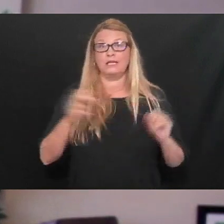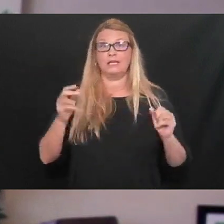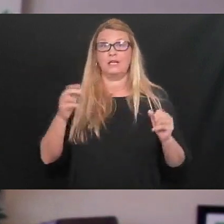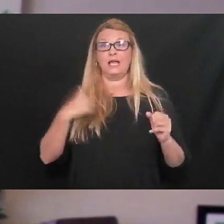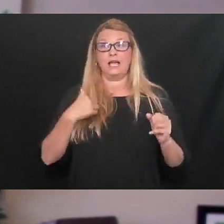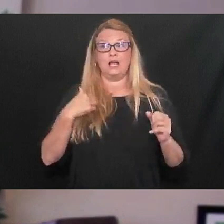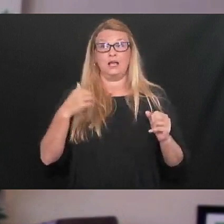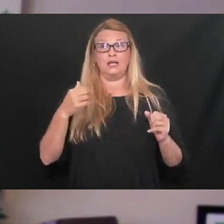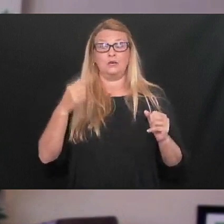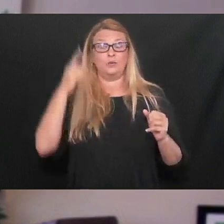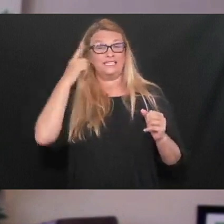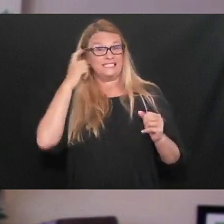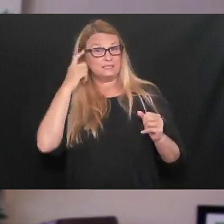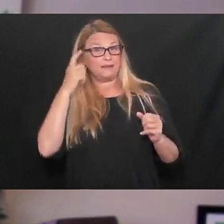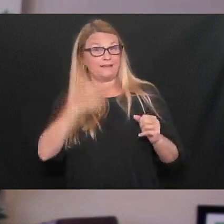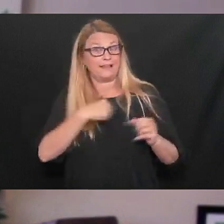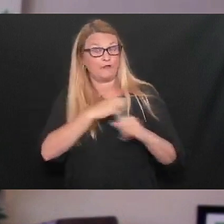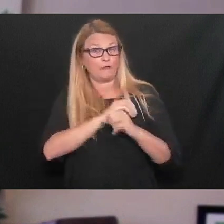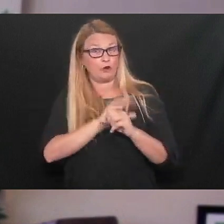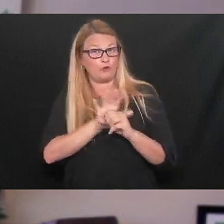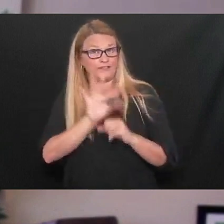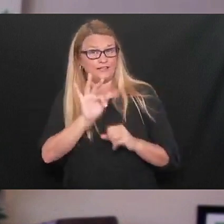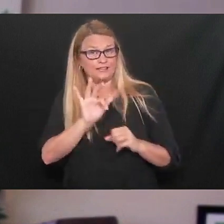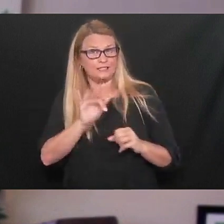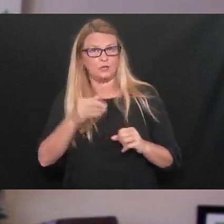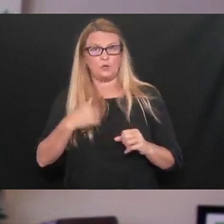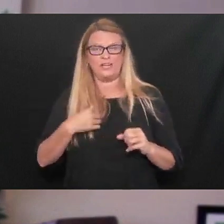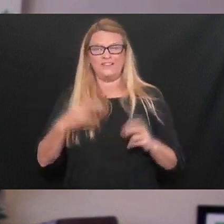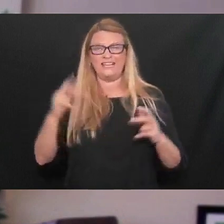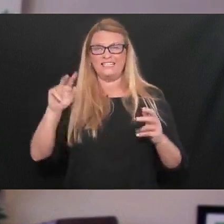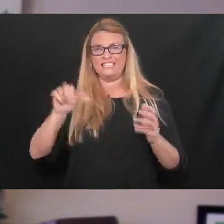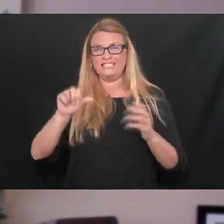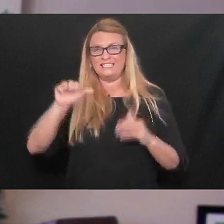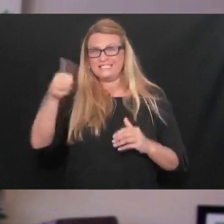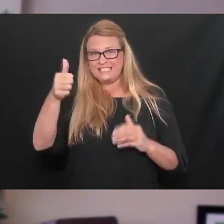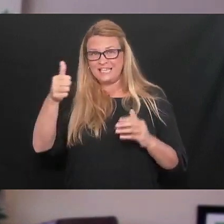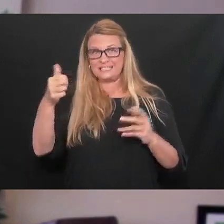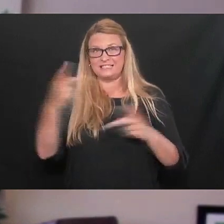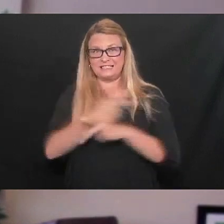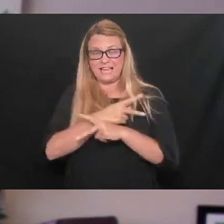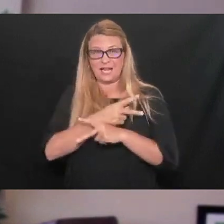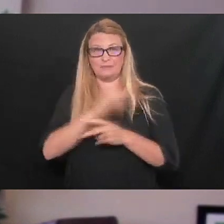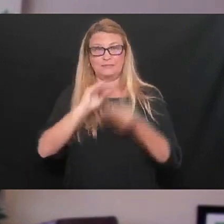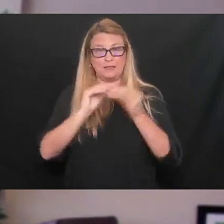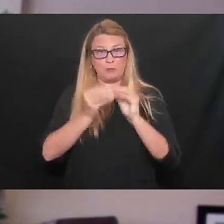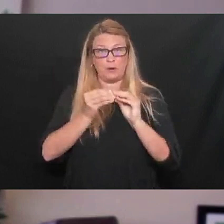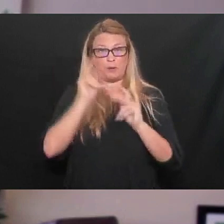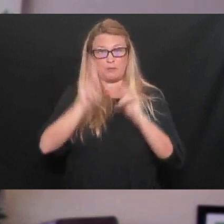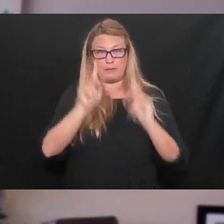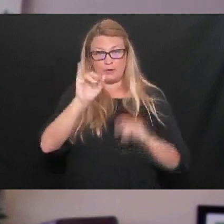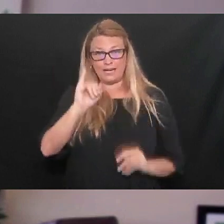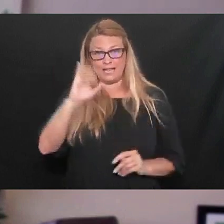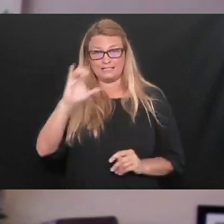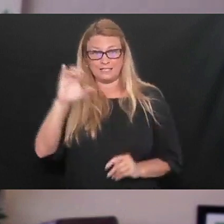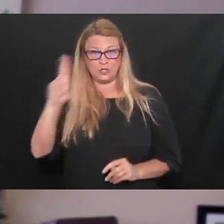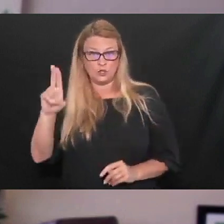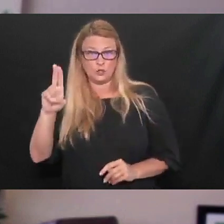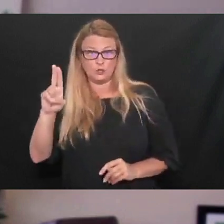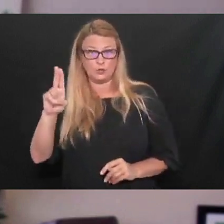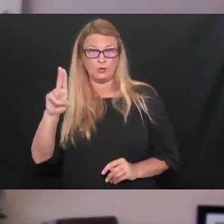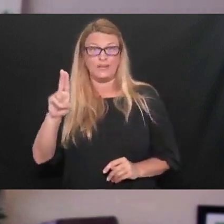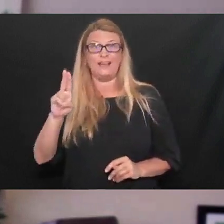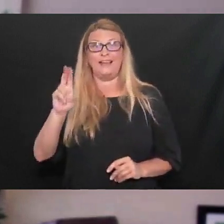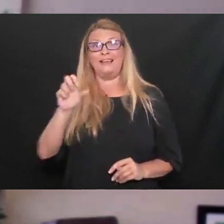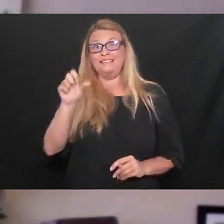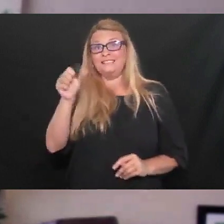have COVID-19, a 10-fold increase in the number of people in the ICUs, and a 10-fold increase of the number